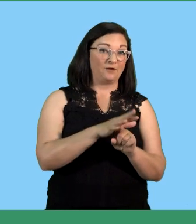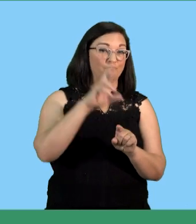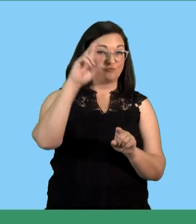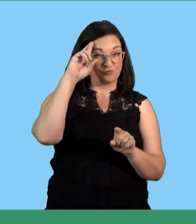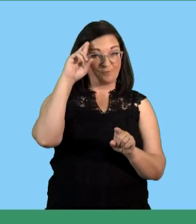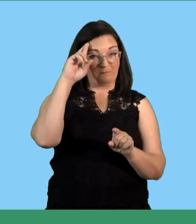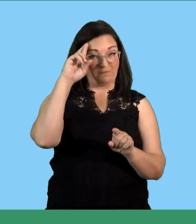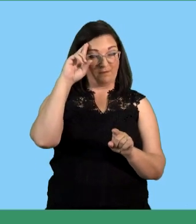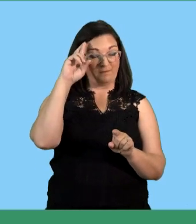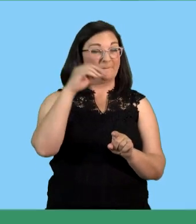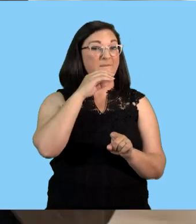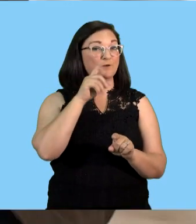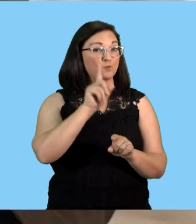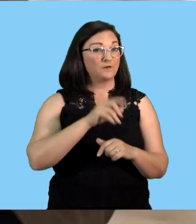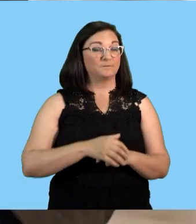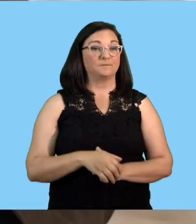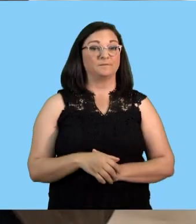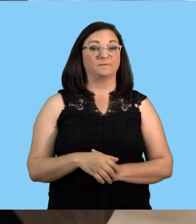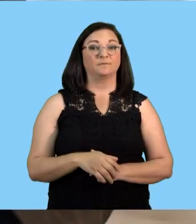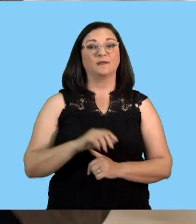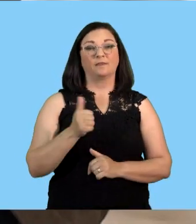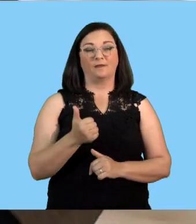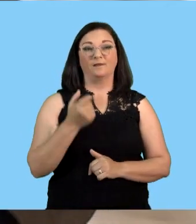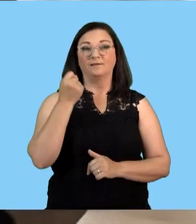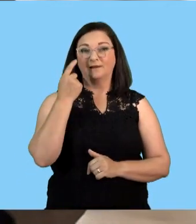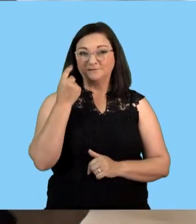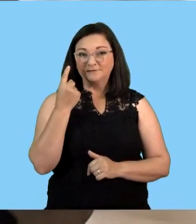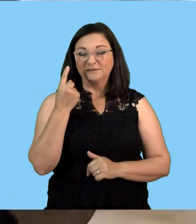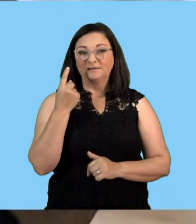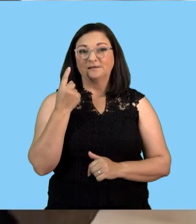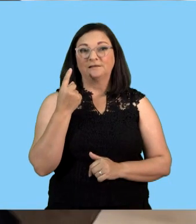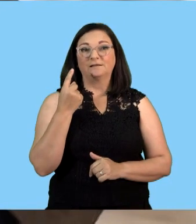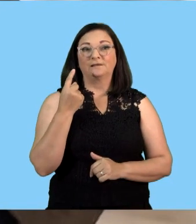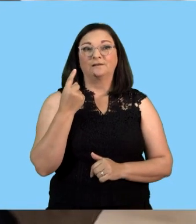You need to evaluate the impact, and then that way you'll be able to understand